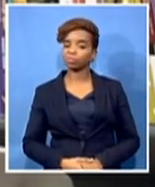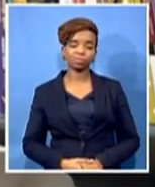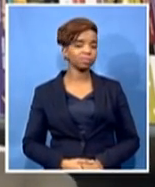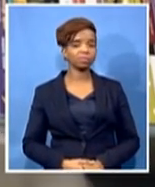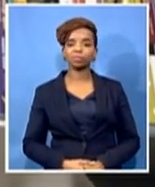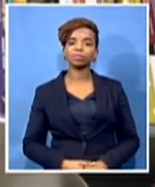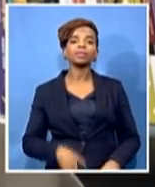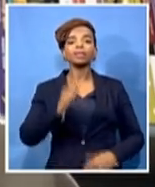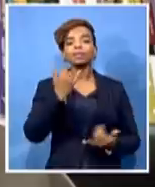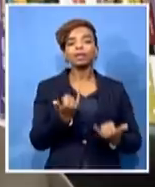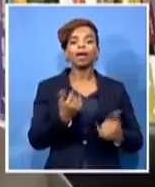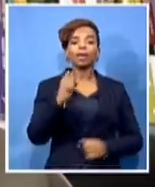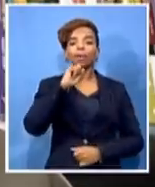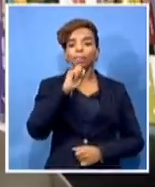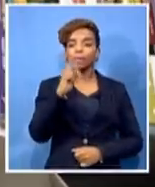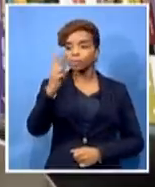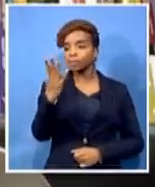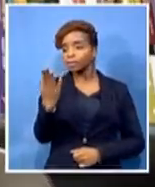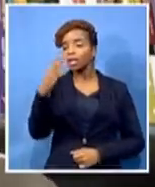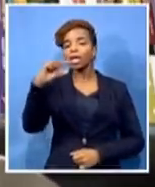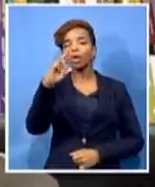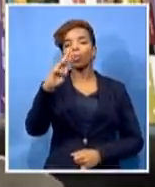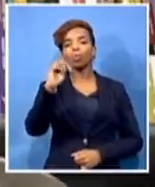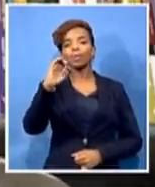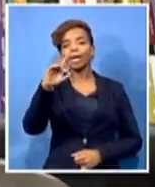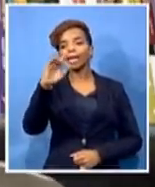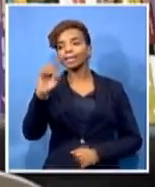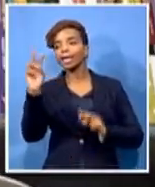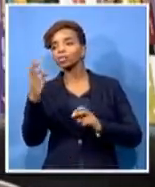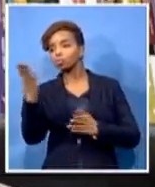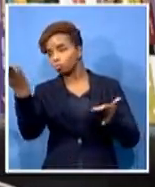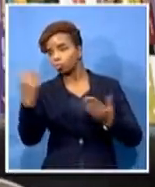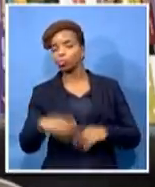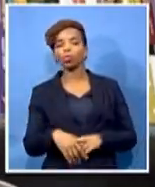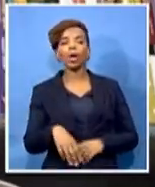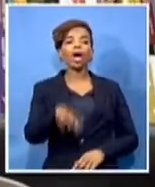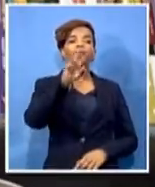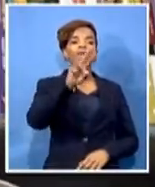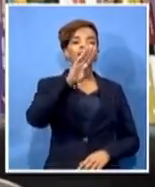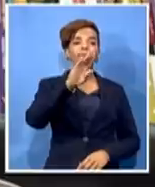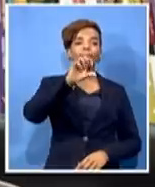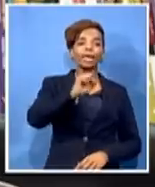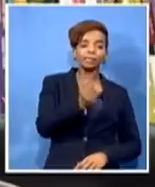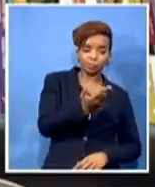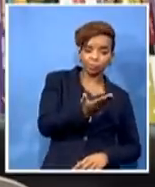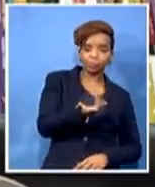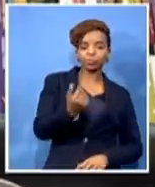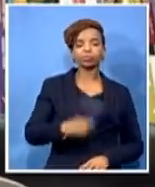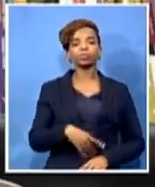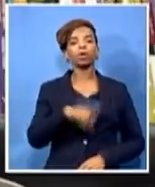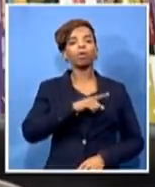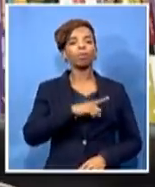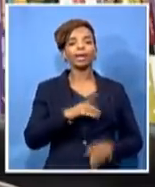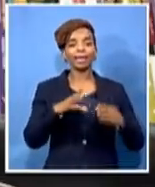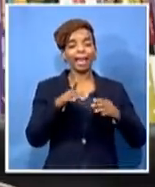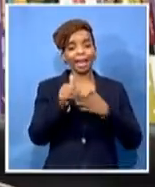issue, you have got the VBS issues, because leaders of the ANC who are implicated in corruption would still